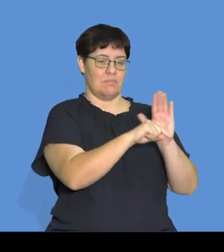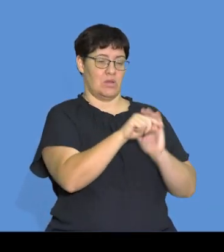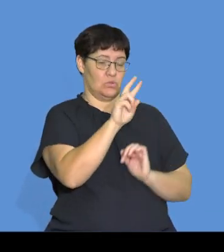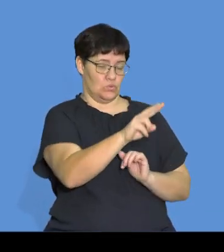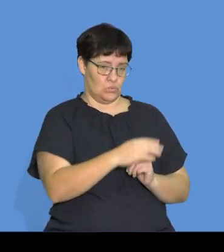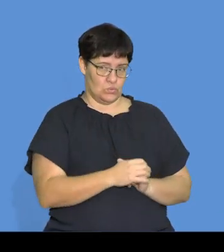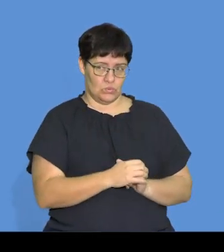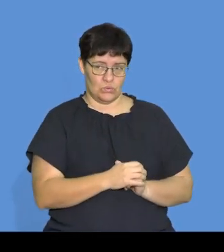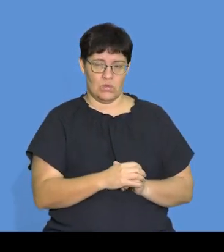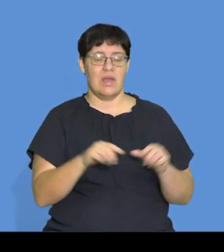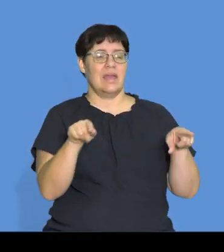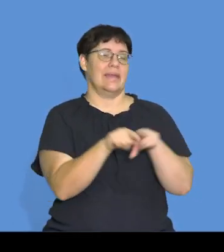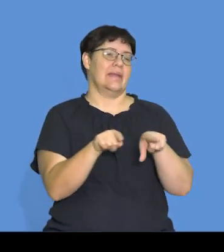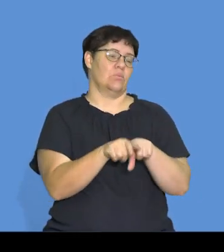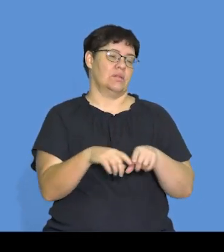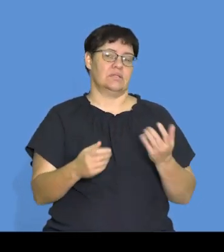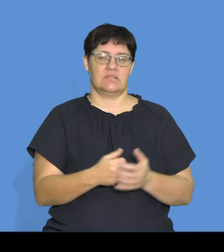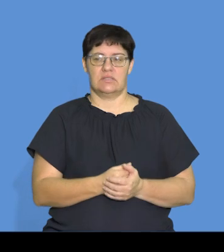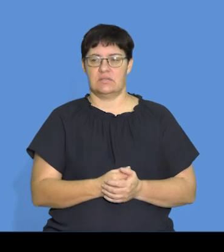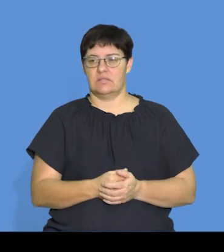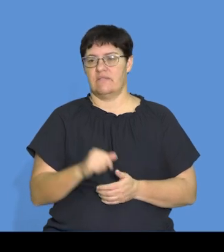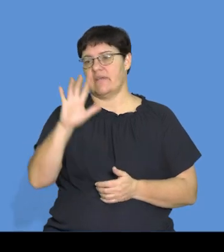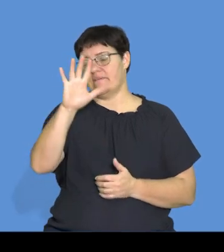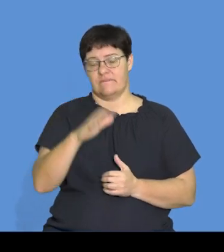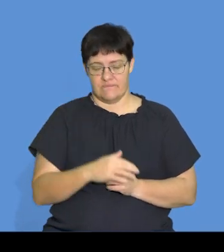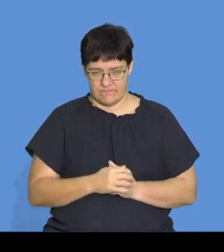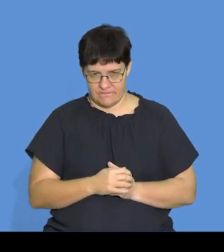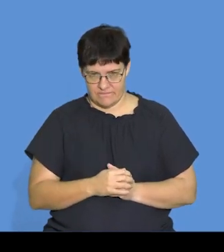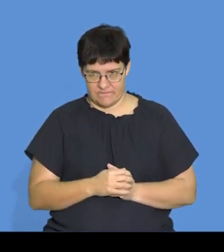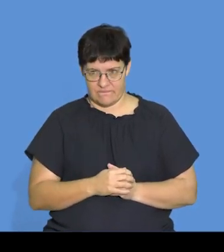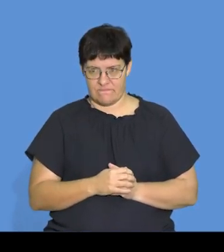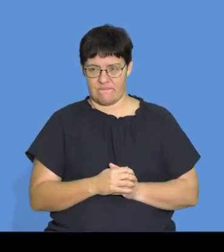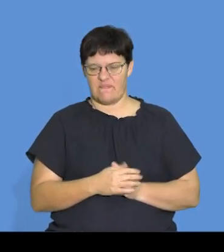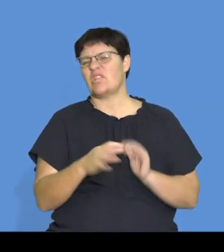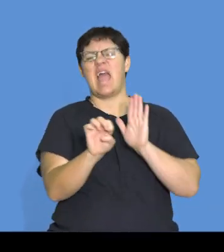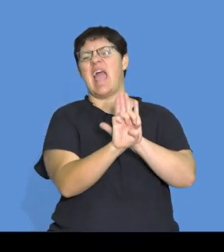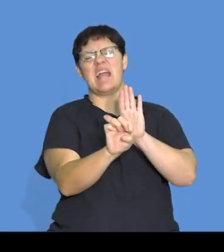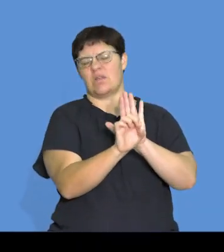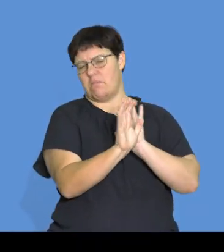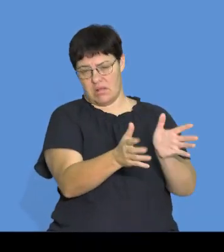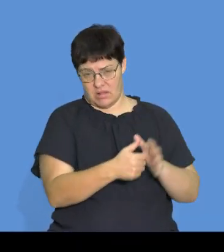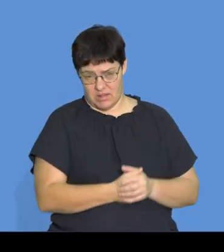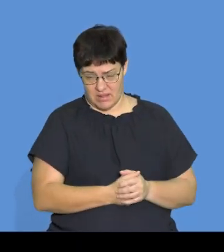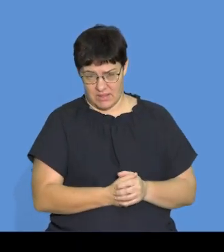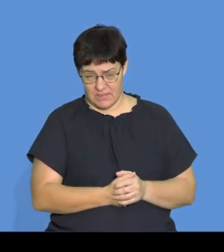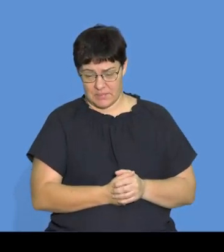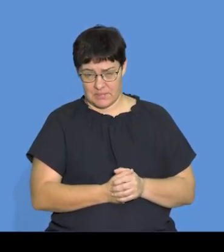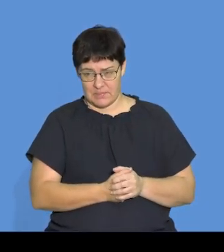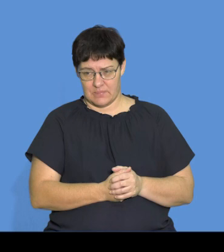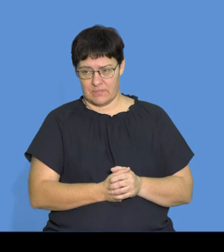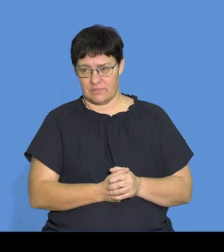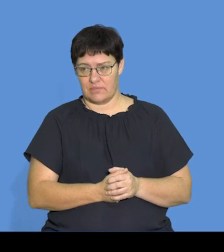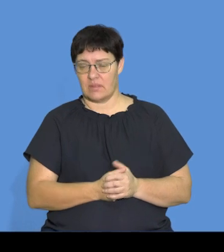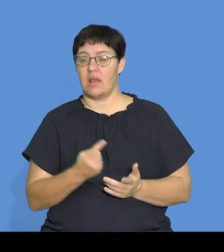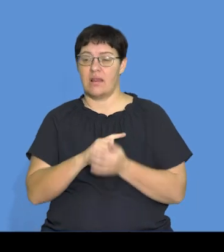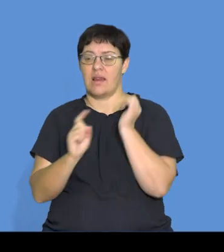2 equals to, you can say, 5. This is an example of a hyperbolic equation. And then